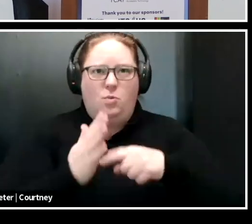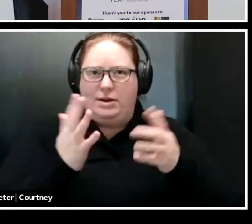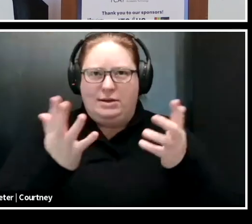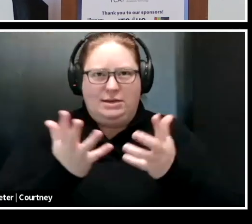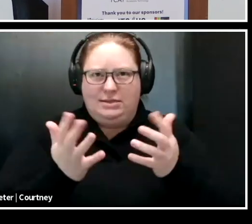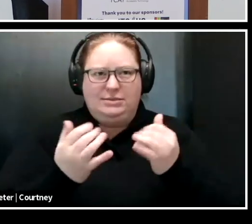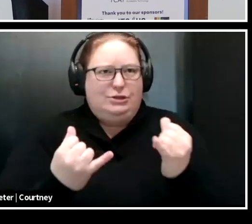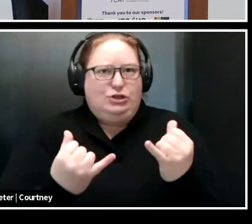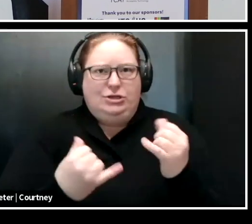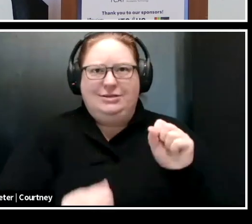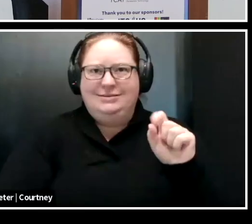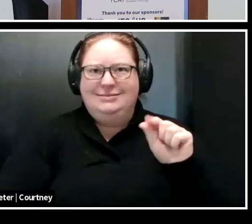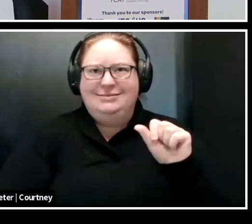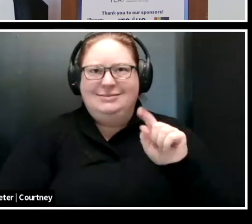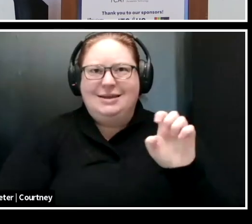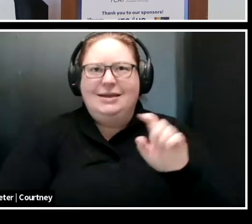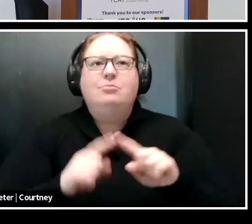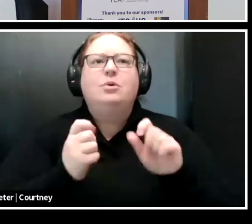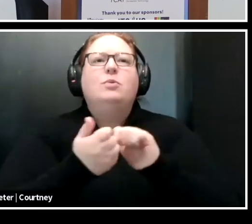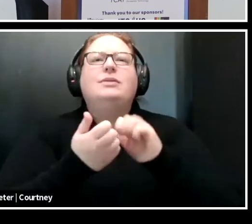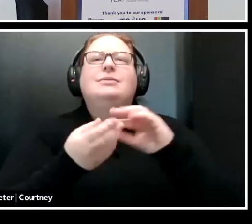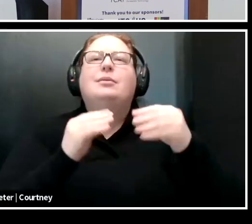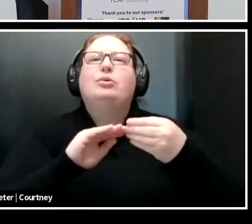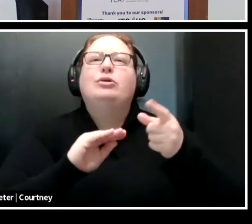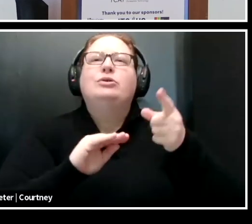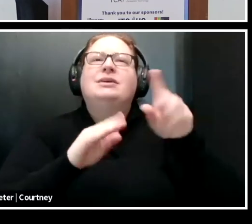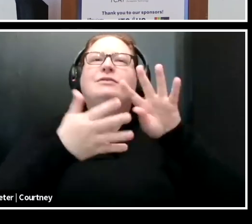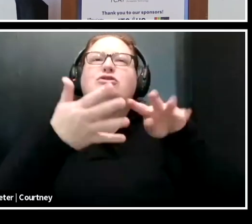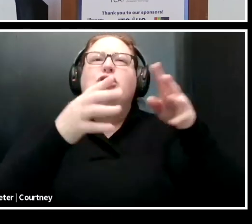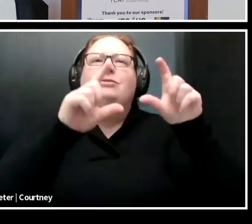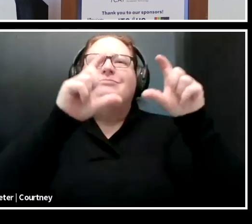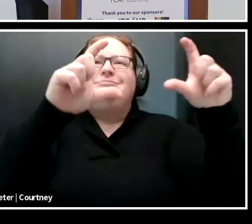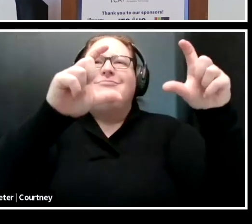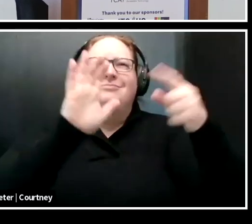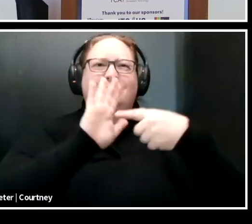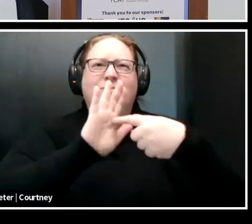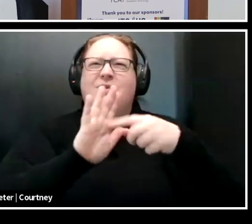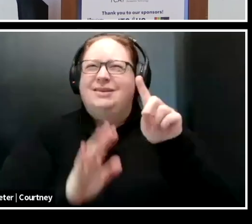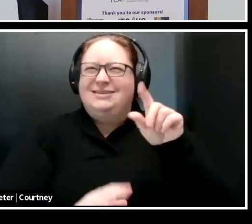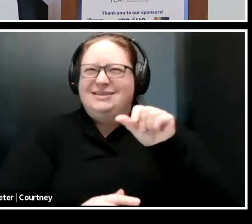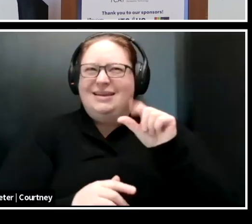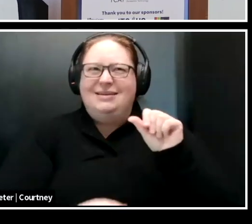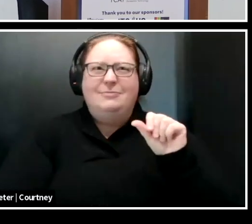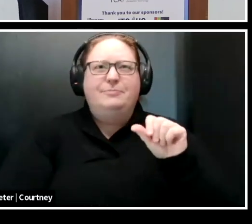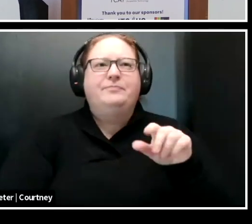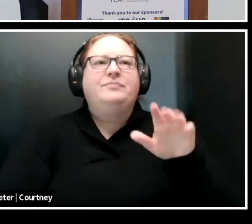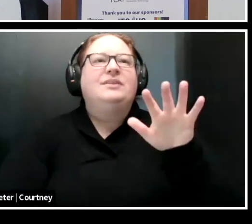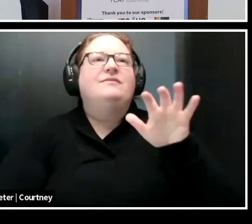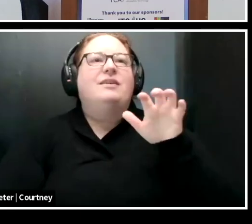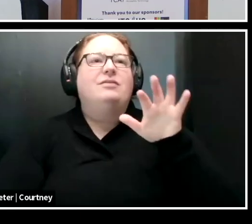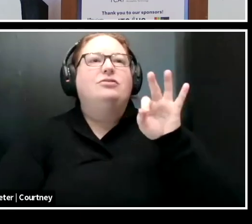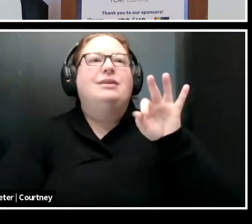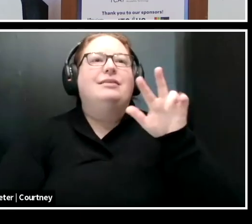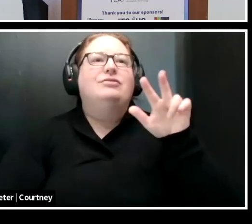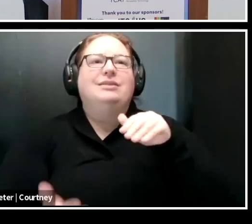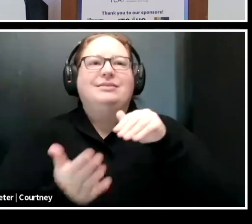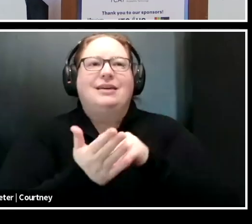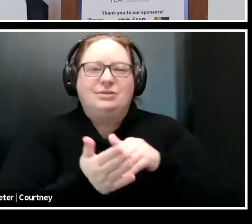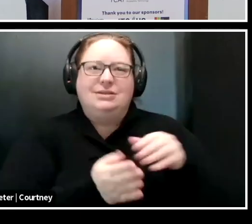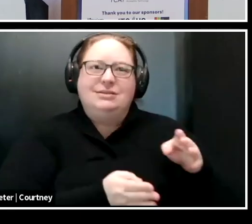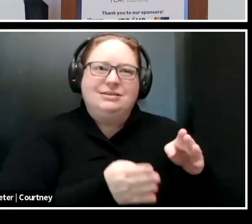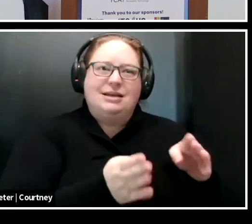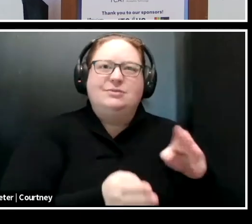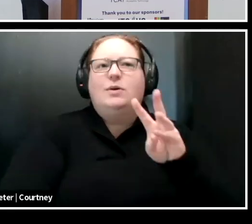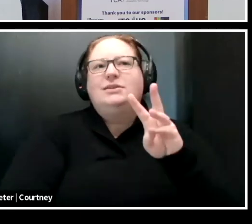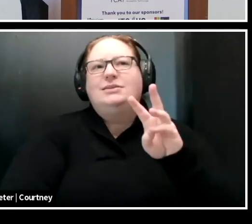by the numbers, I've got a chart here that just focuses on the data elements, 593,000 sidewalks,